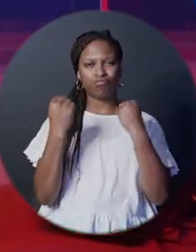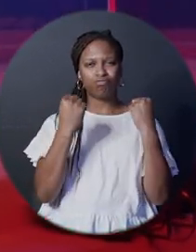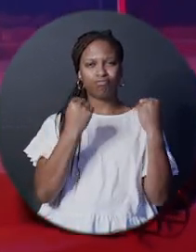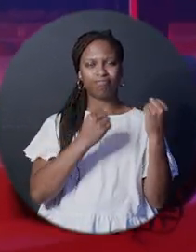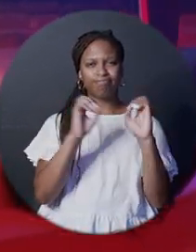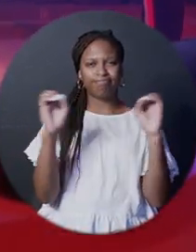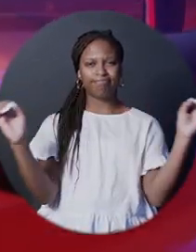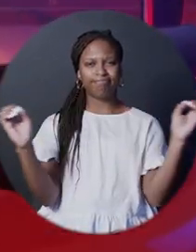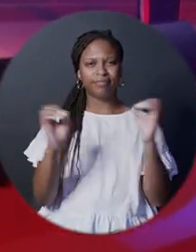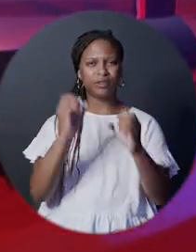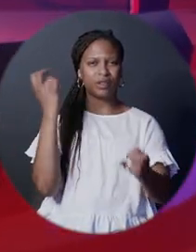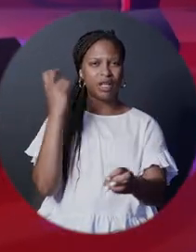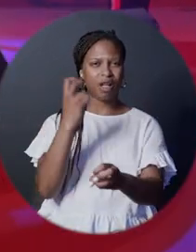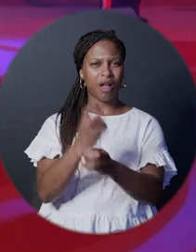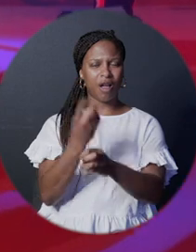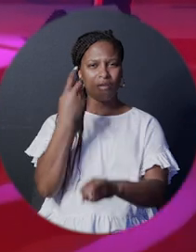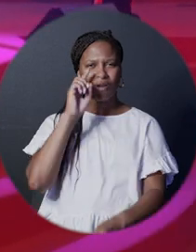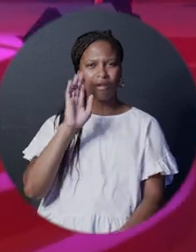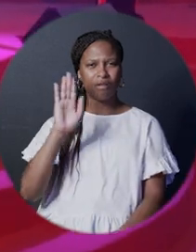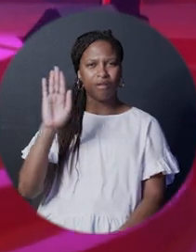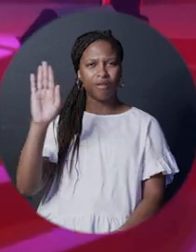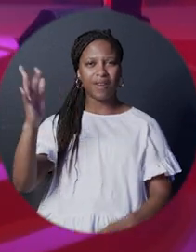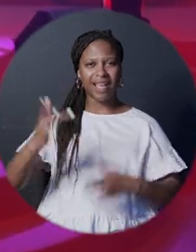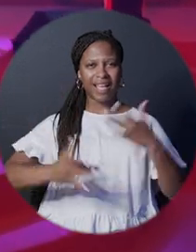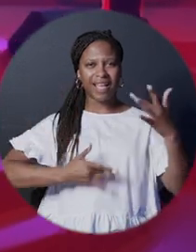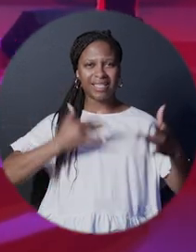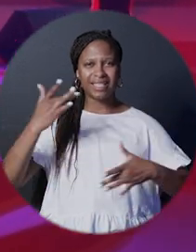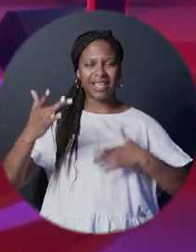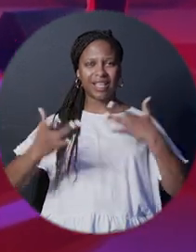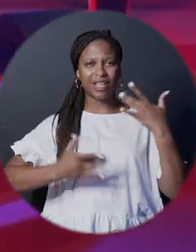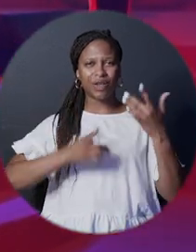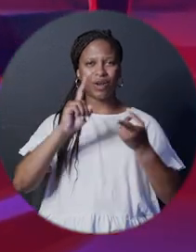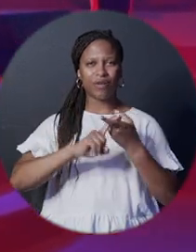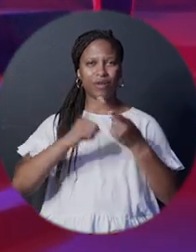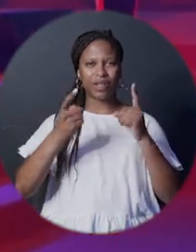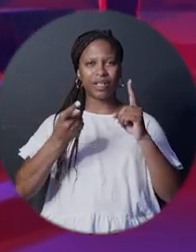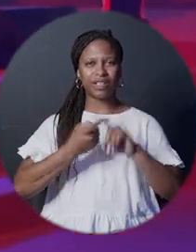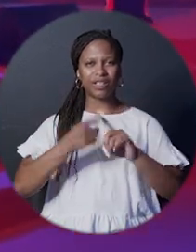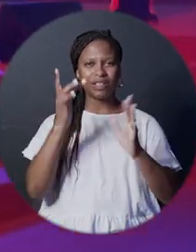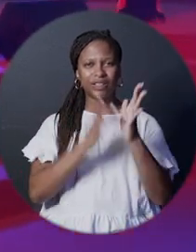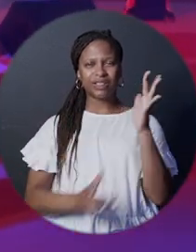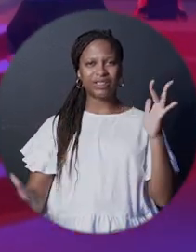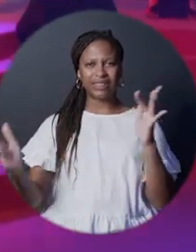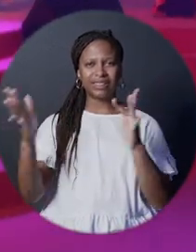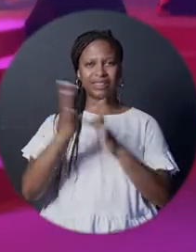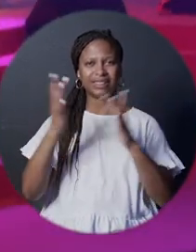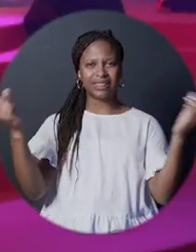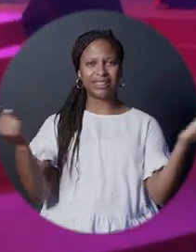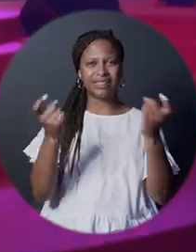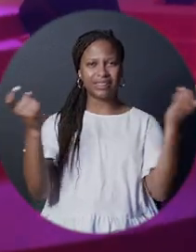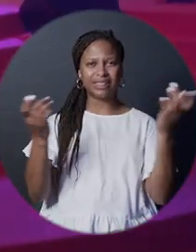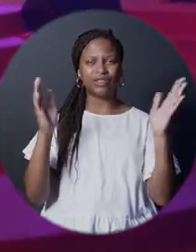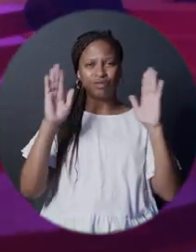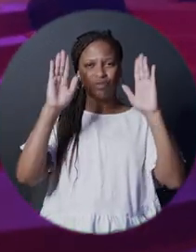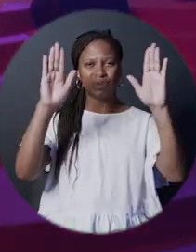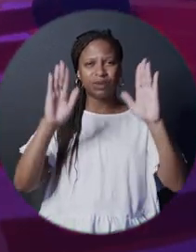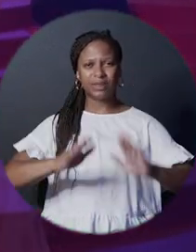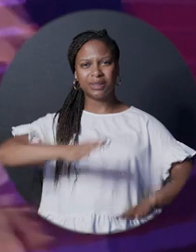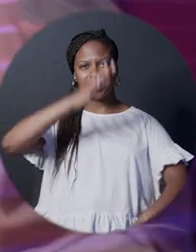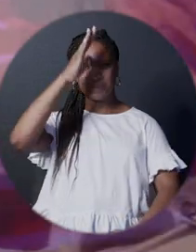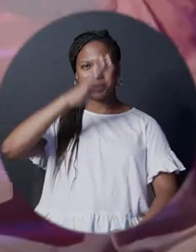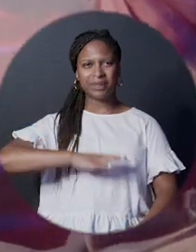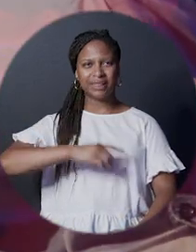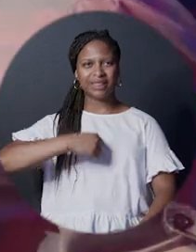strong. Hallelujah. There's nothing too hard for him. Anybody excited that we have a friend in Jesus? Hallelujah. He's